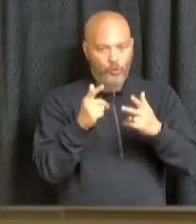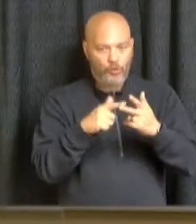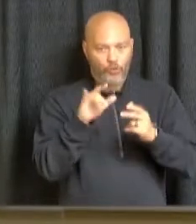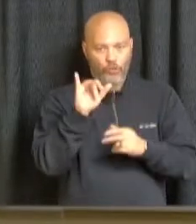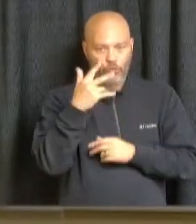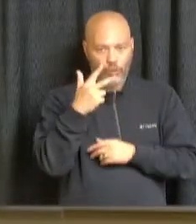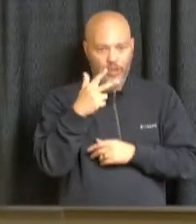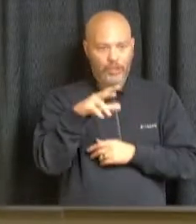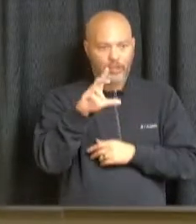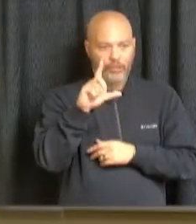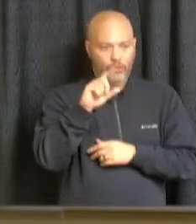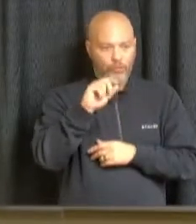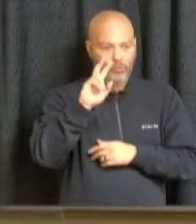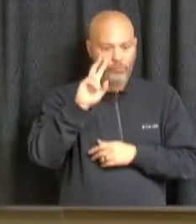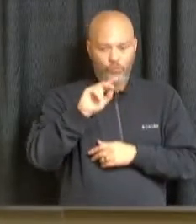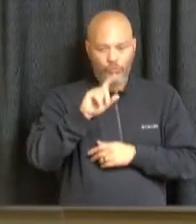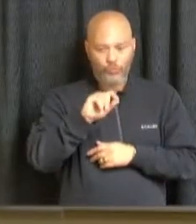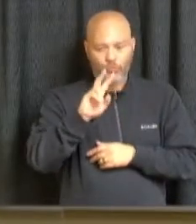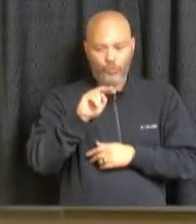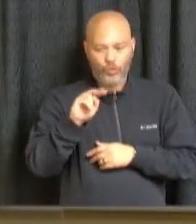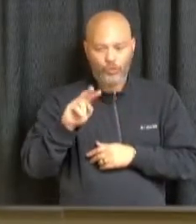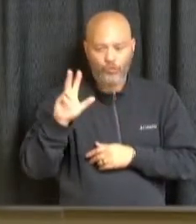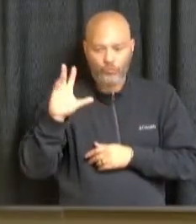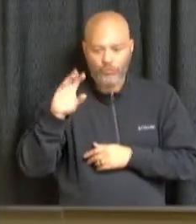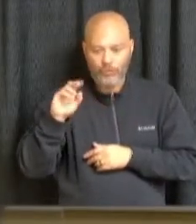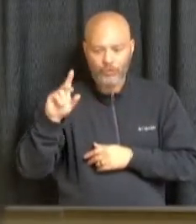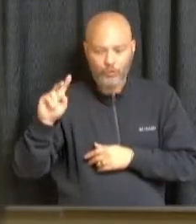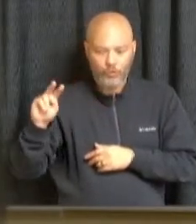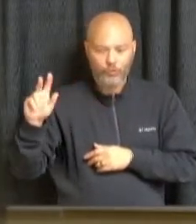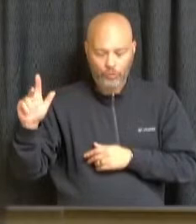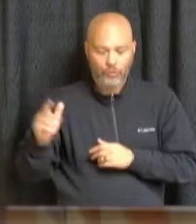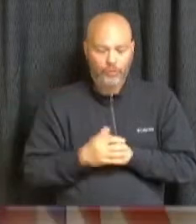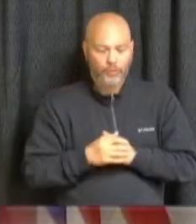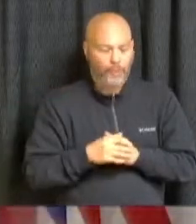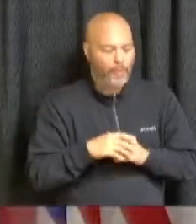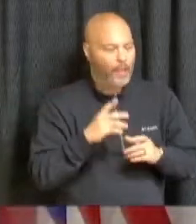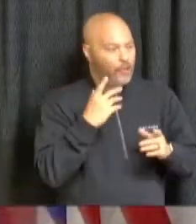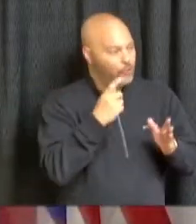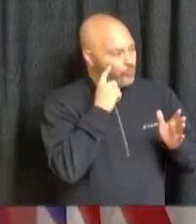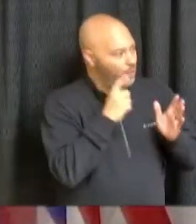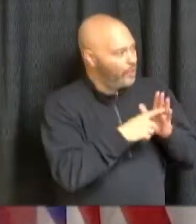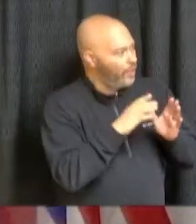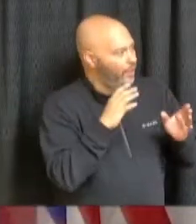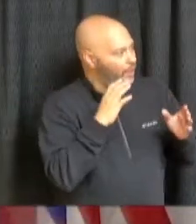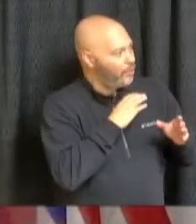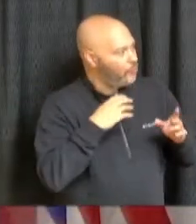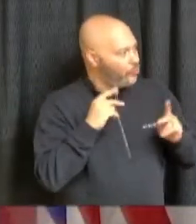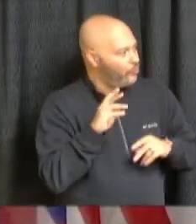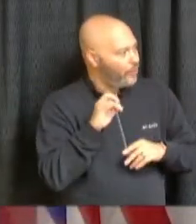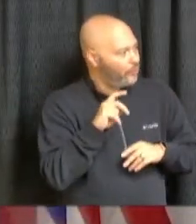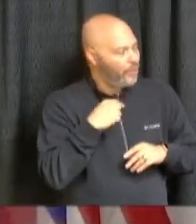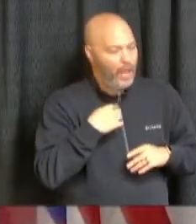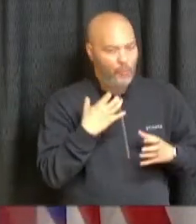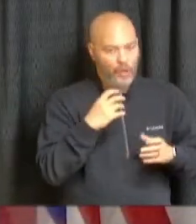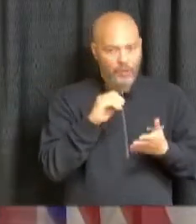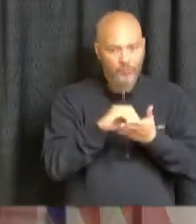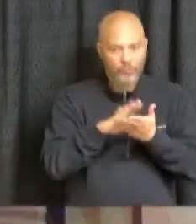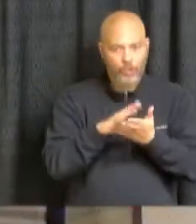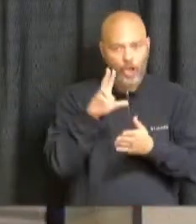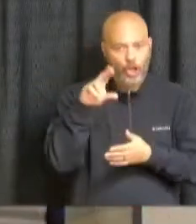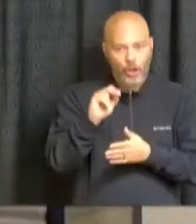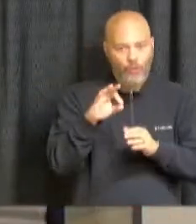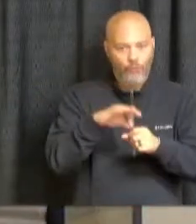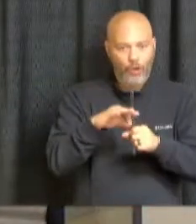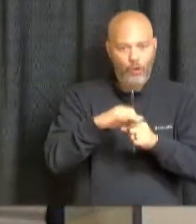ordinance 58-2022-23. Thanks. Thank you. Councilperson Reynolds, you're recognized on the consent agenda. Yes, I'd like to register a no